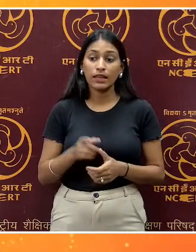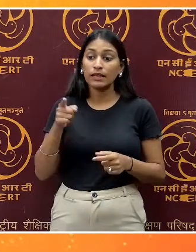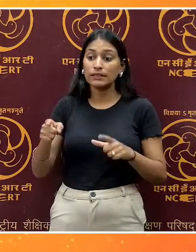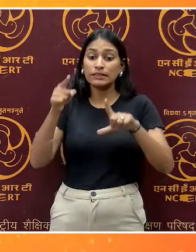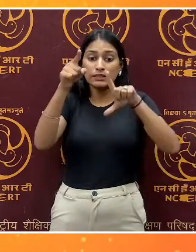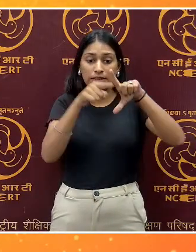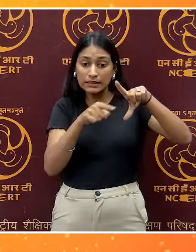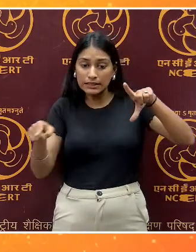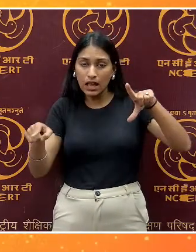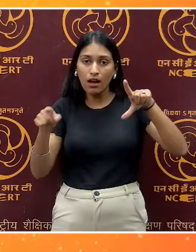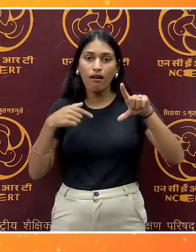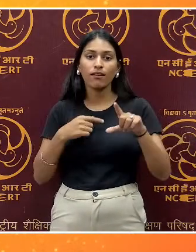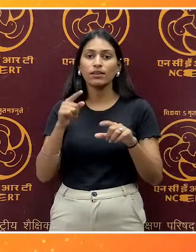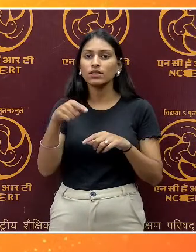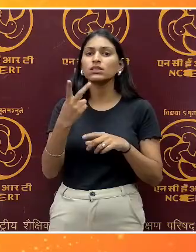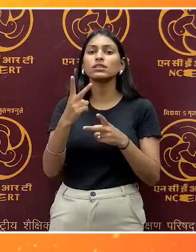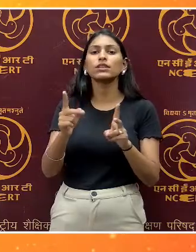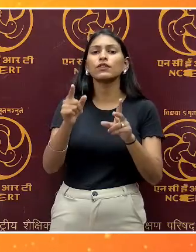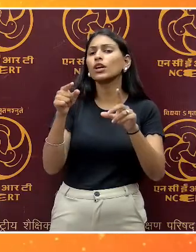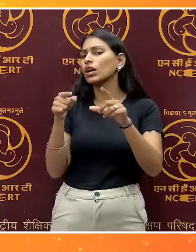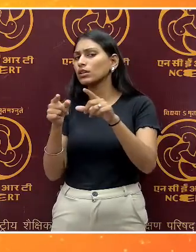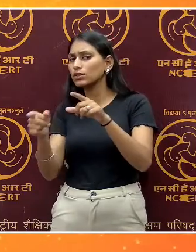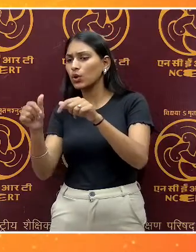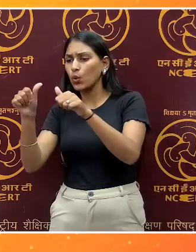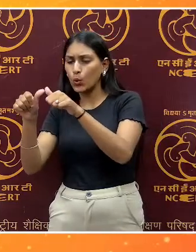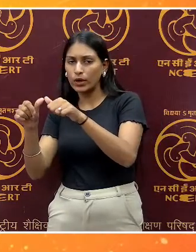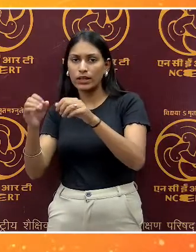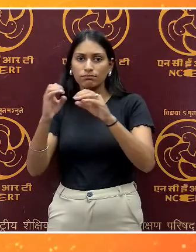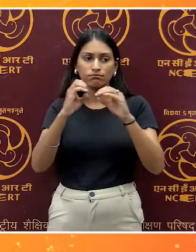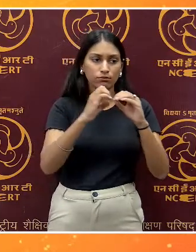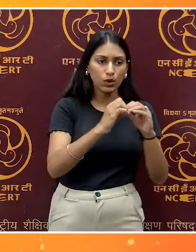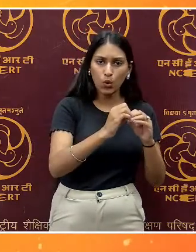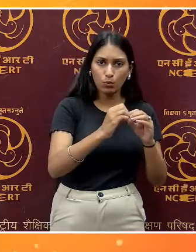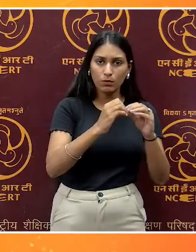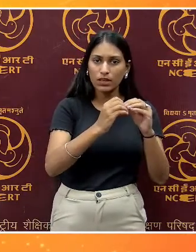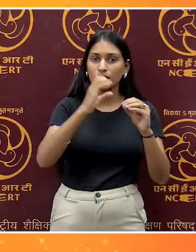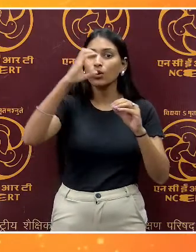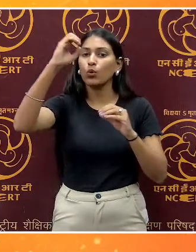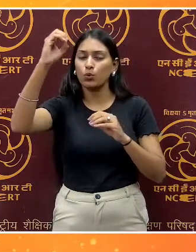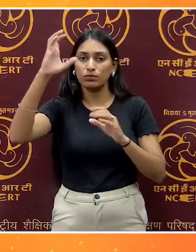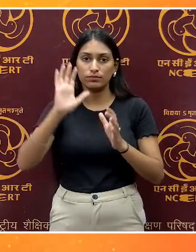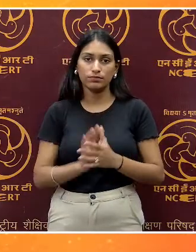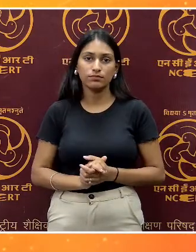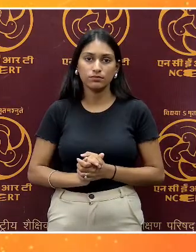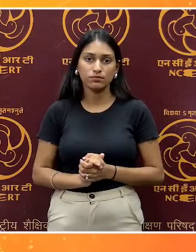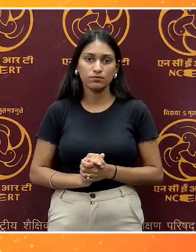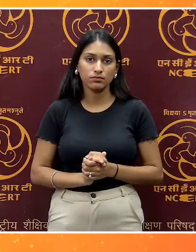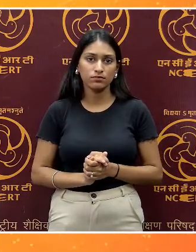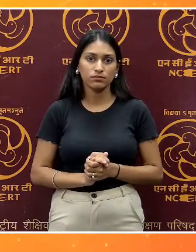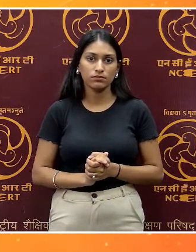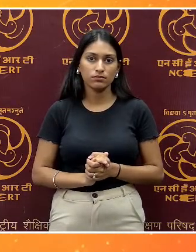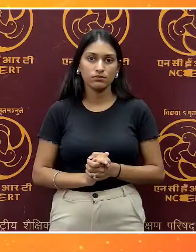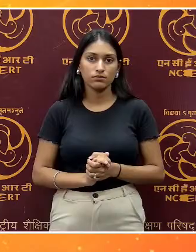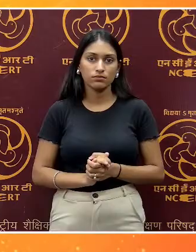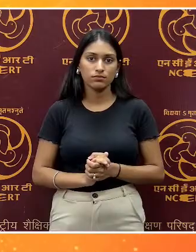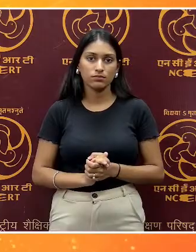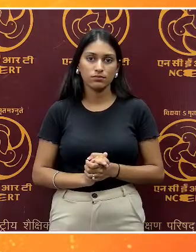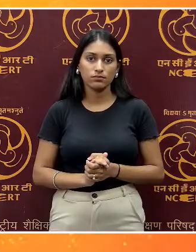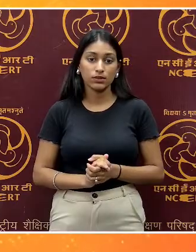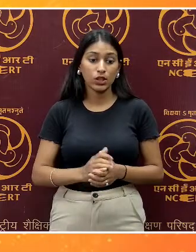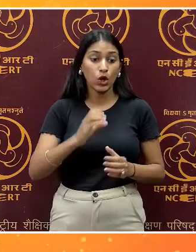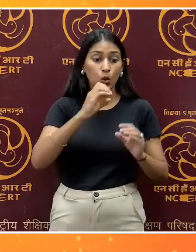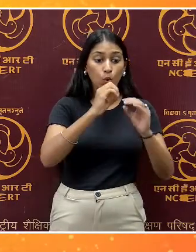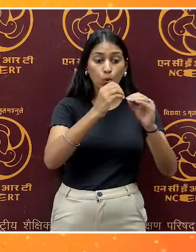give you the direction, provided you have drawn a geometrically correct diagram. By geometrically correct diagram, I mean OA